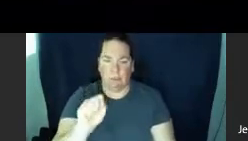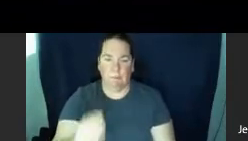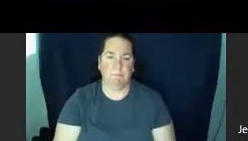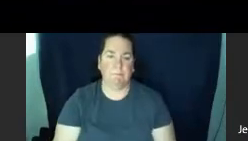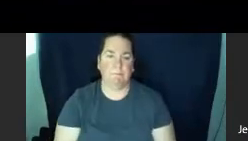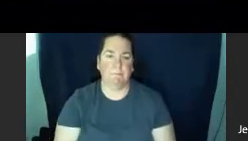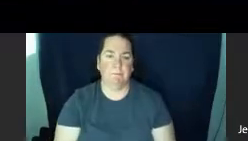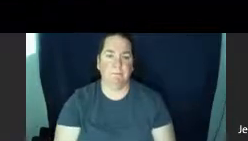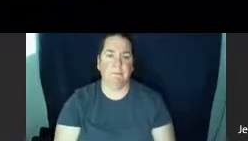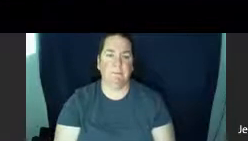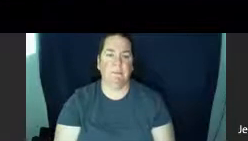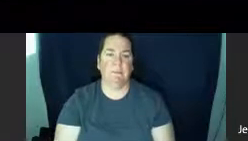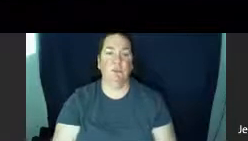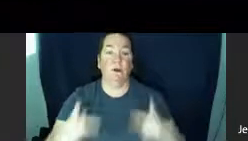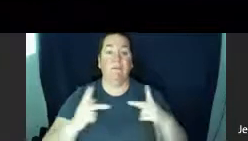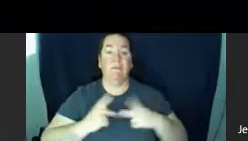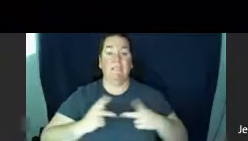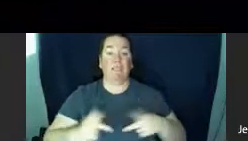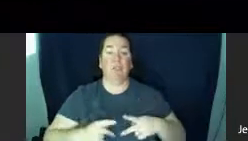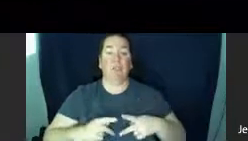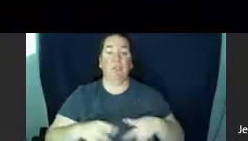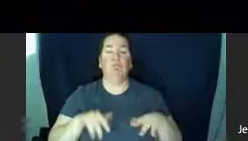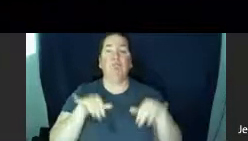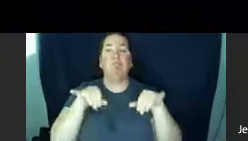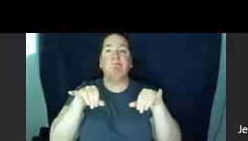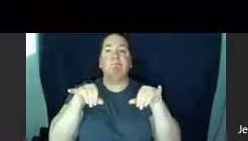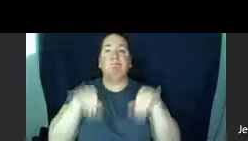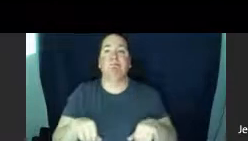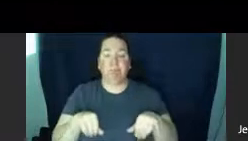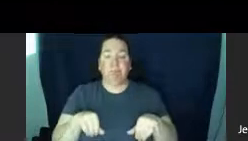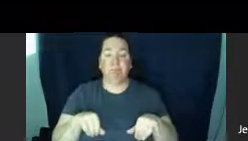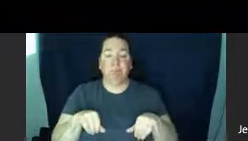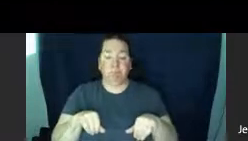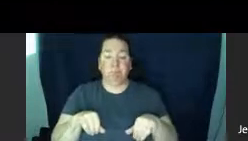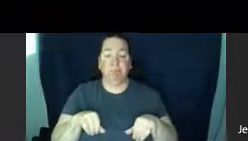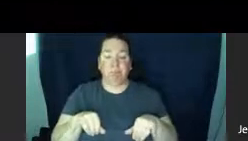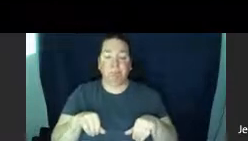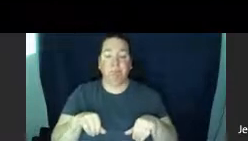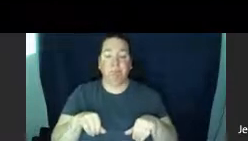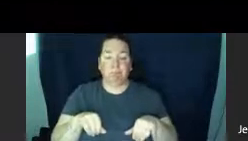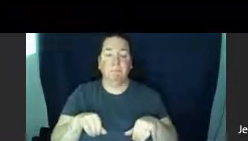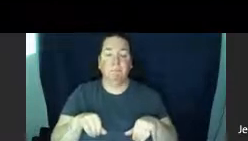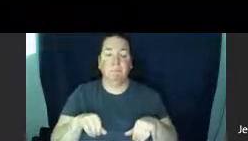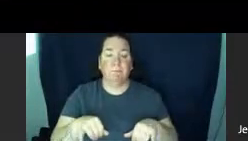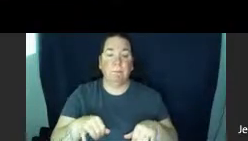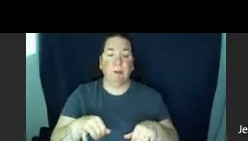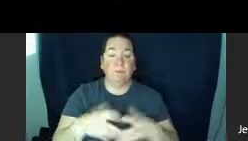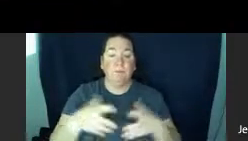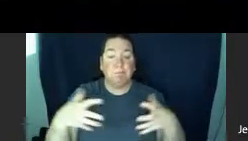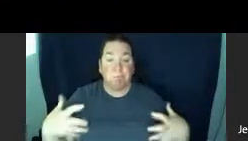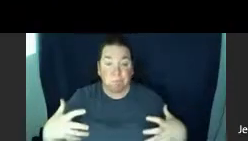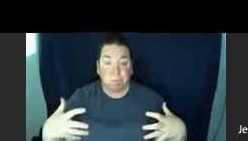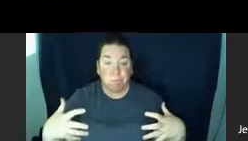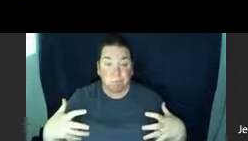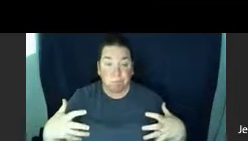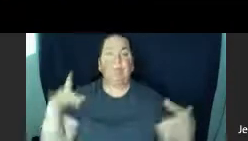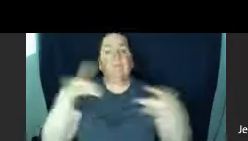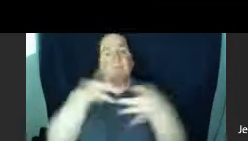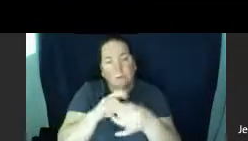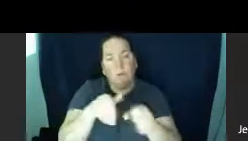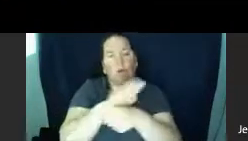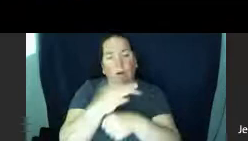physical inactivity has been linked to more severe COVID-19. Being overweight has been linked. So